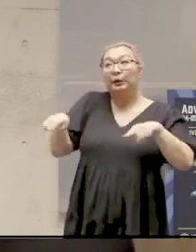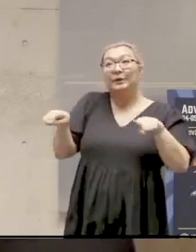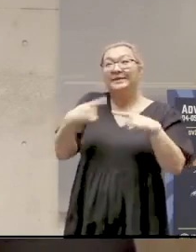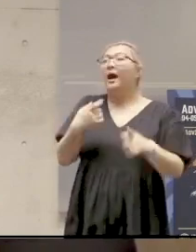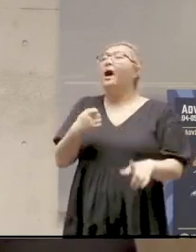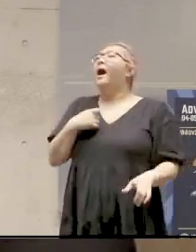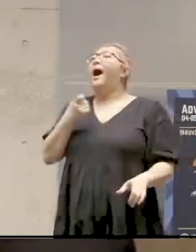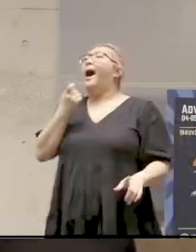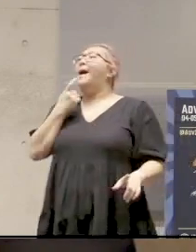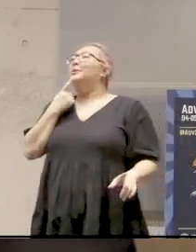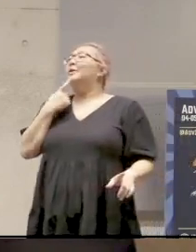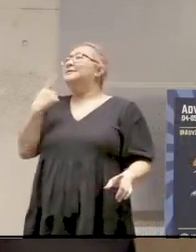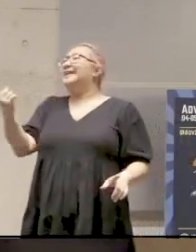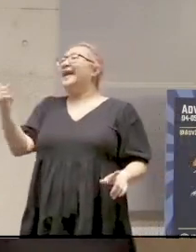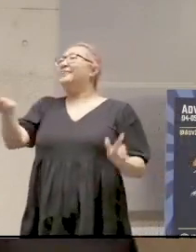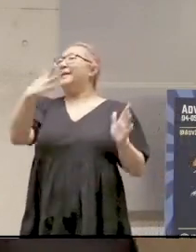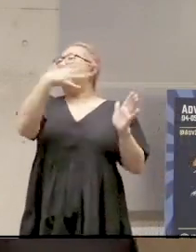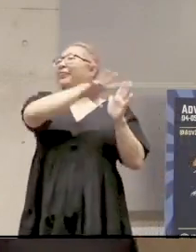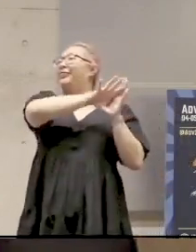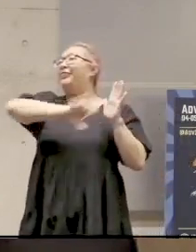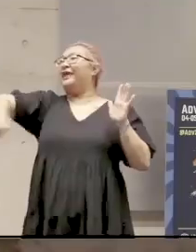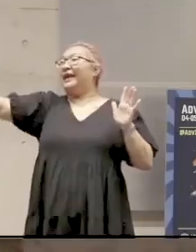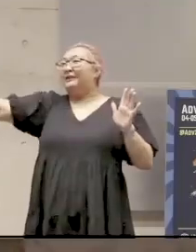it, but I'm not saying that.